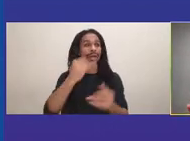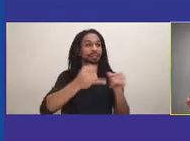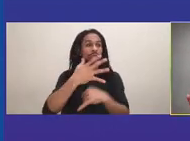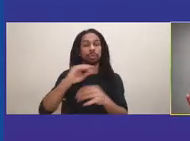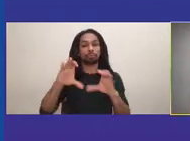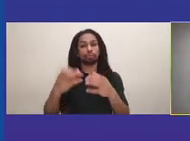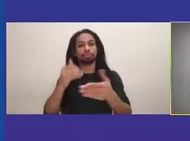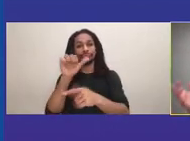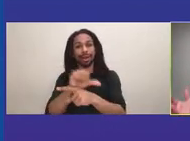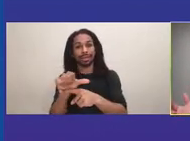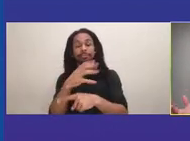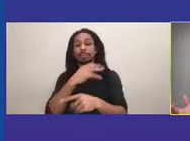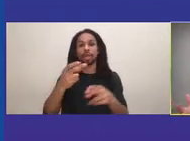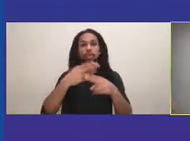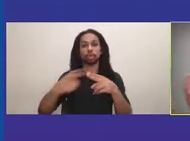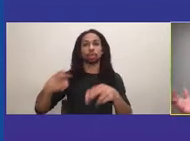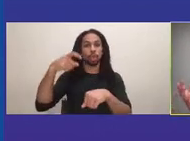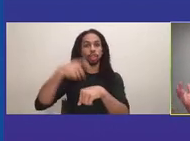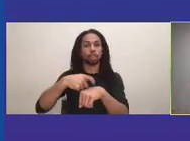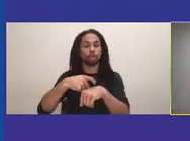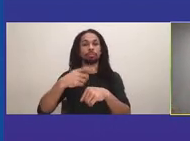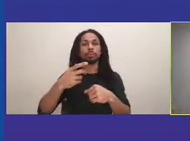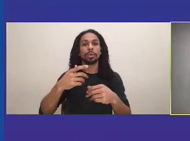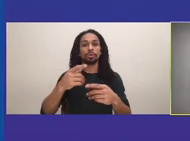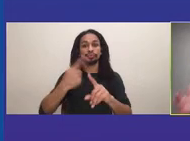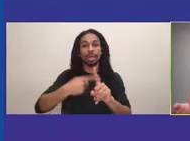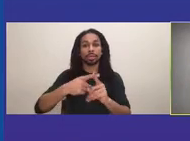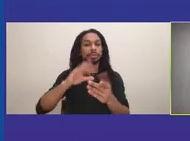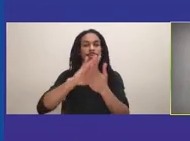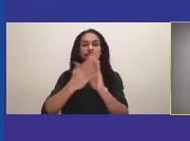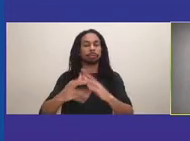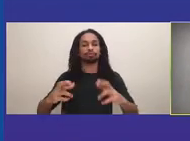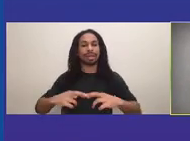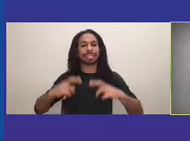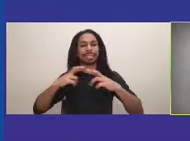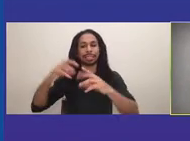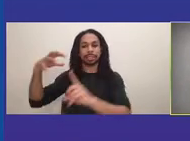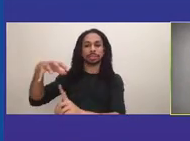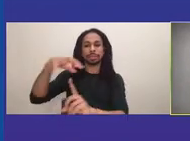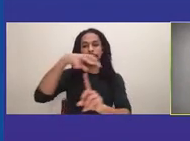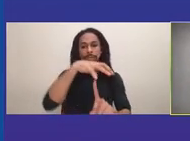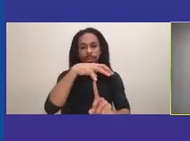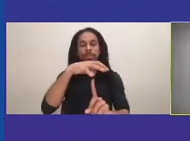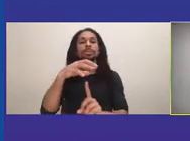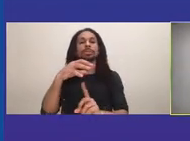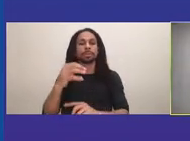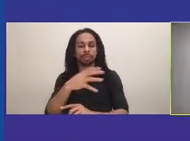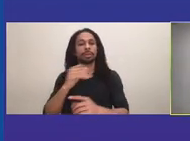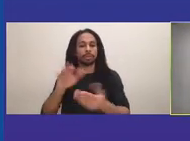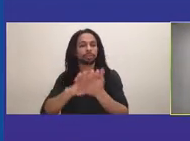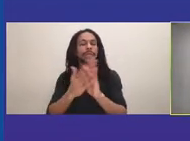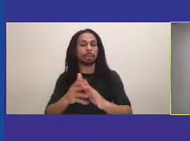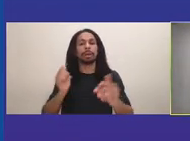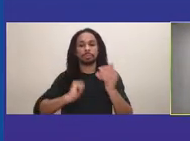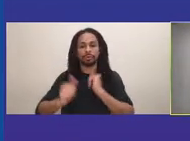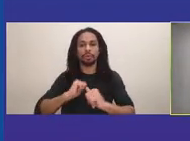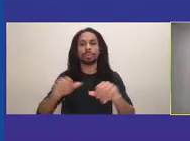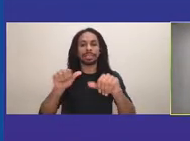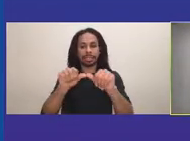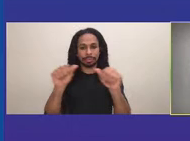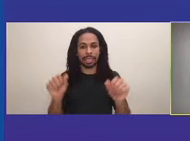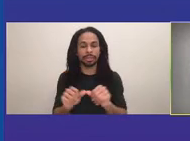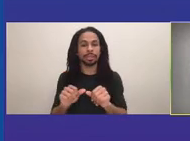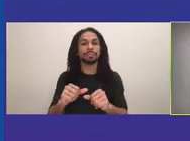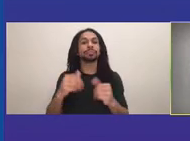recently, short-term rentals have become residencies and public spaces becoming performance space. As we look to the summer, the